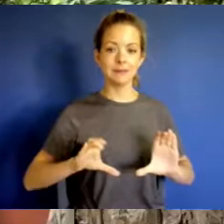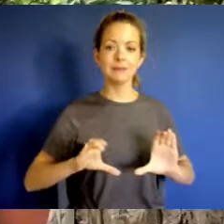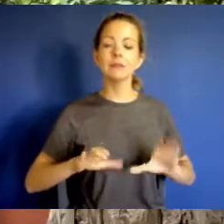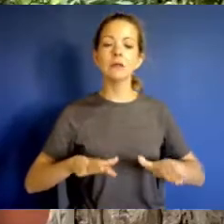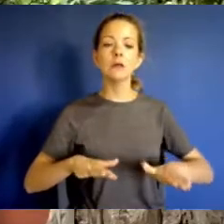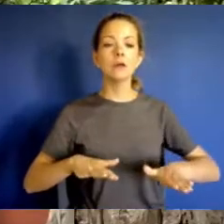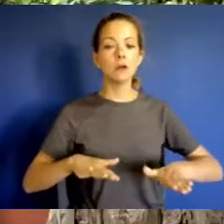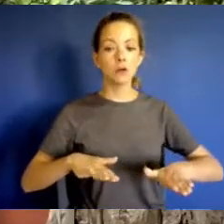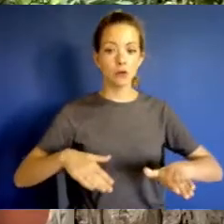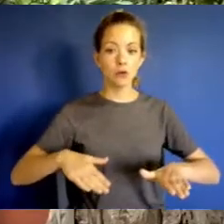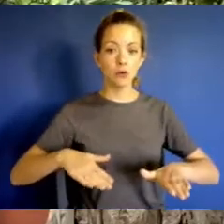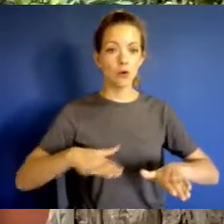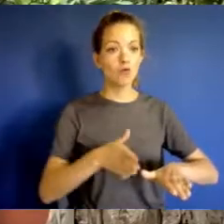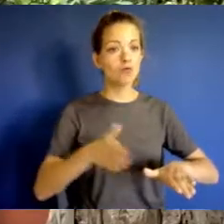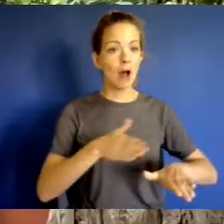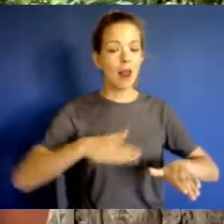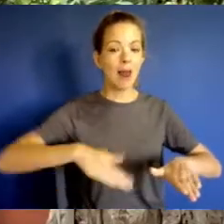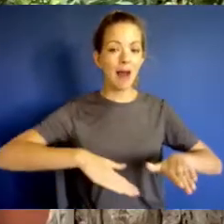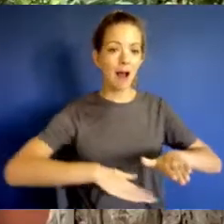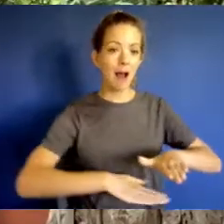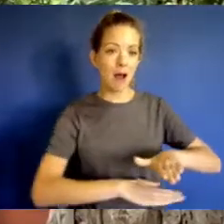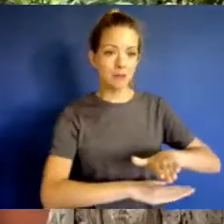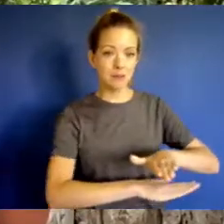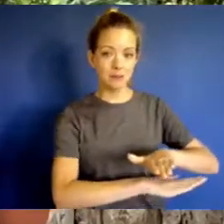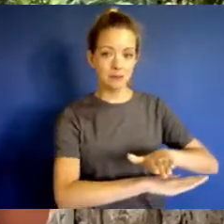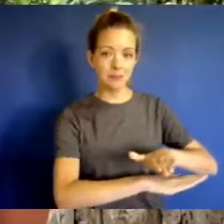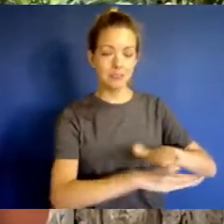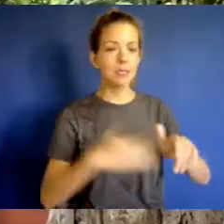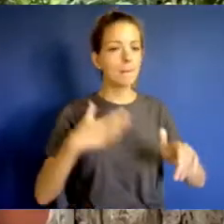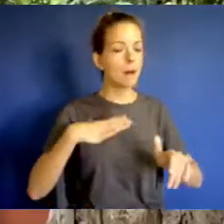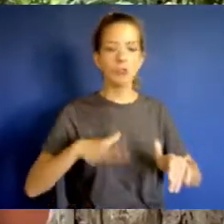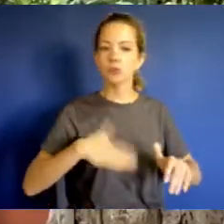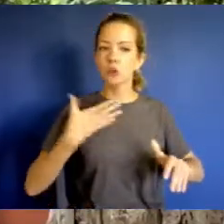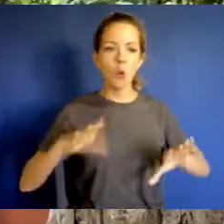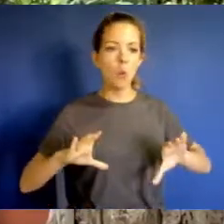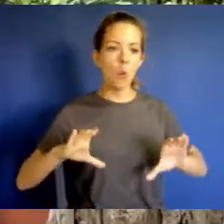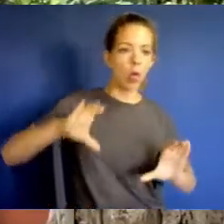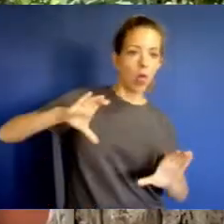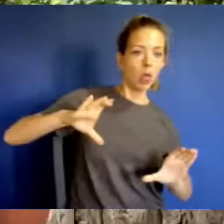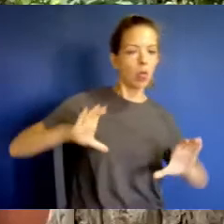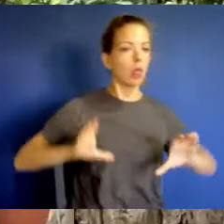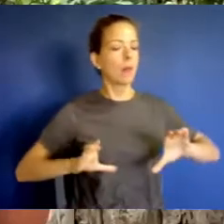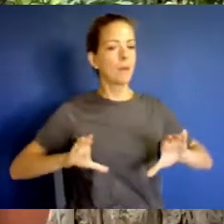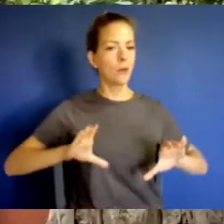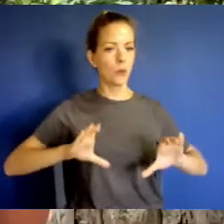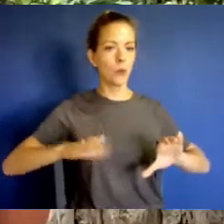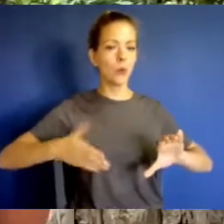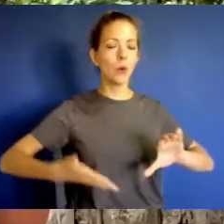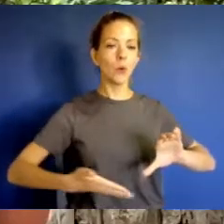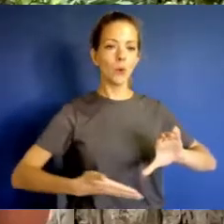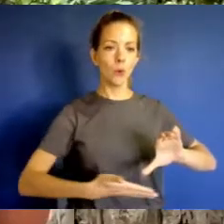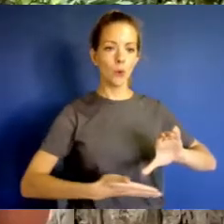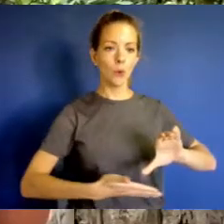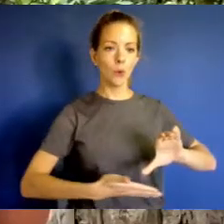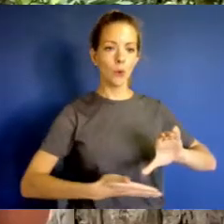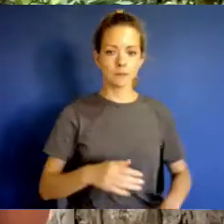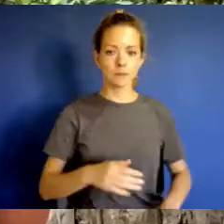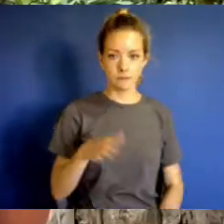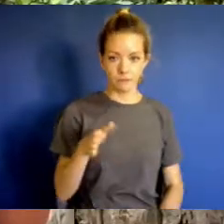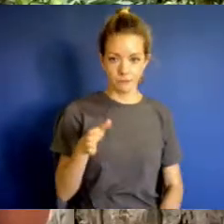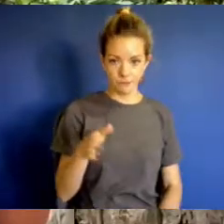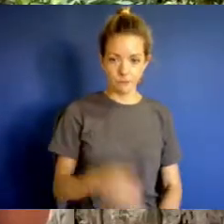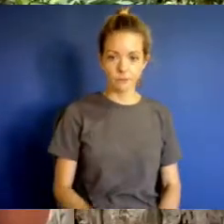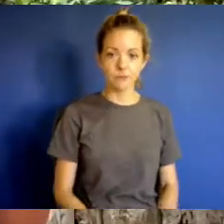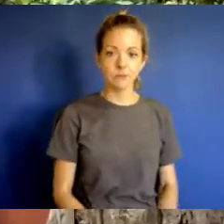but only underneath as far as you can still sit on both of your sit bones. Okay. We're going to take the left leg